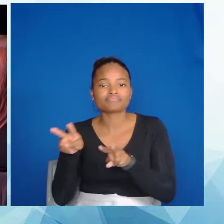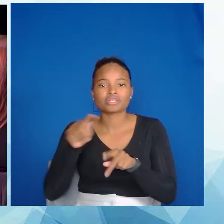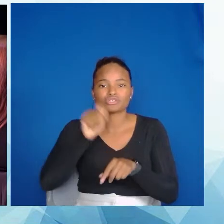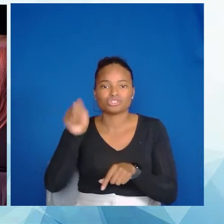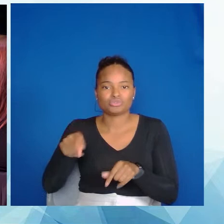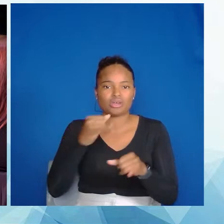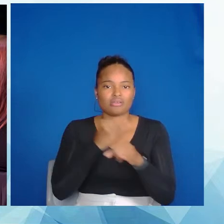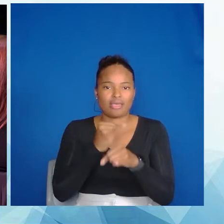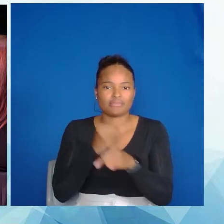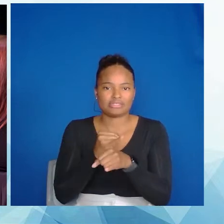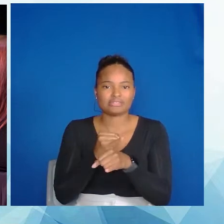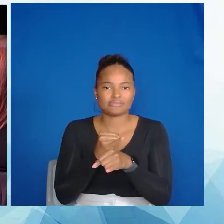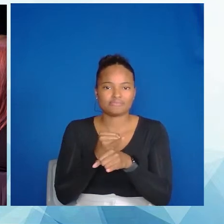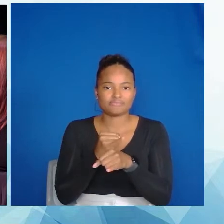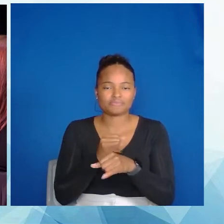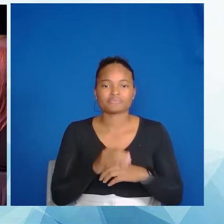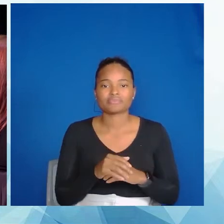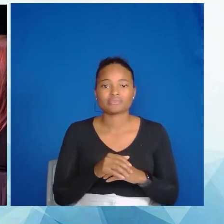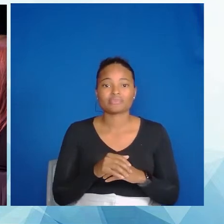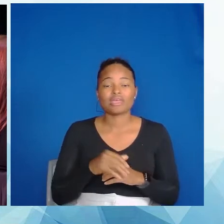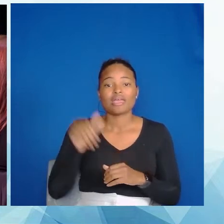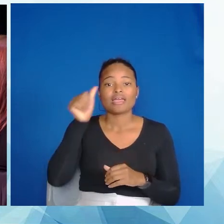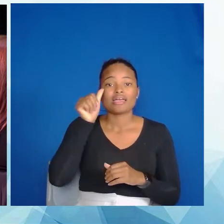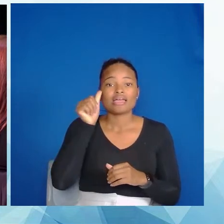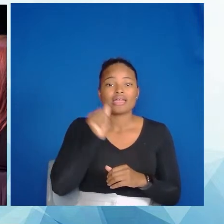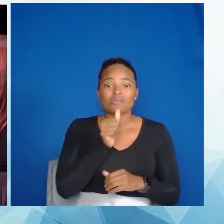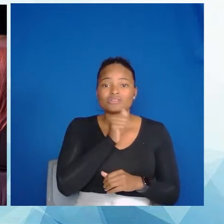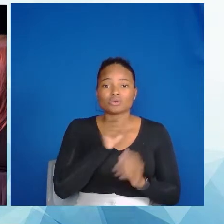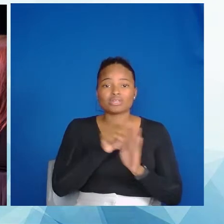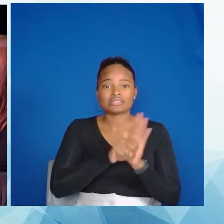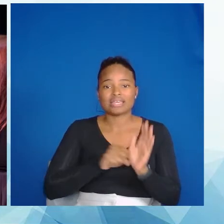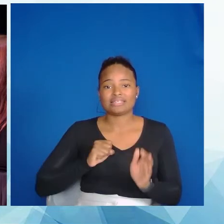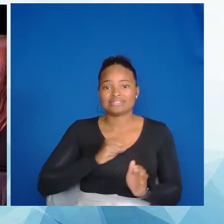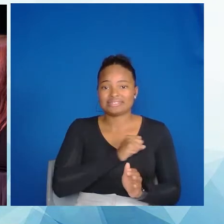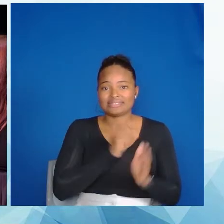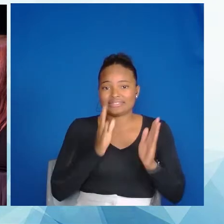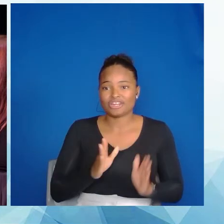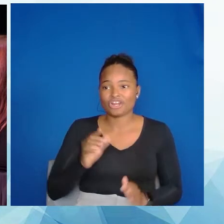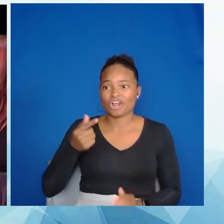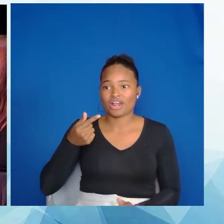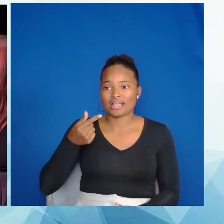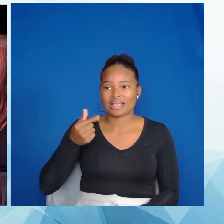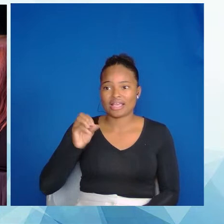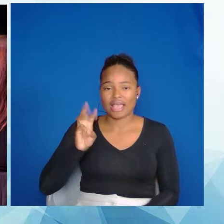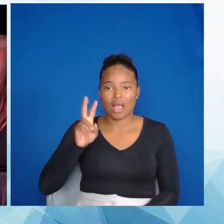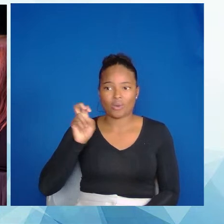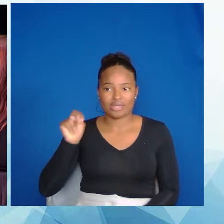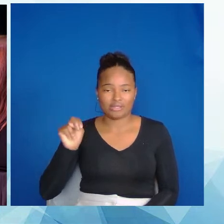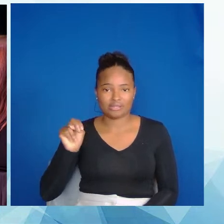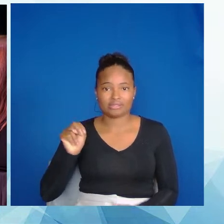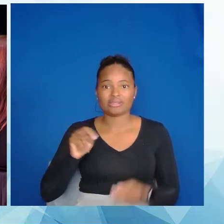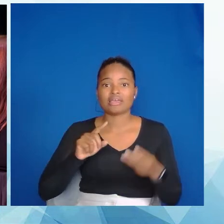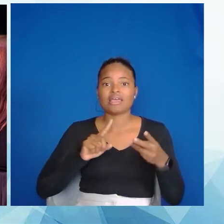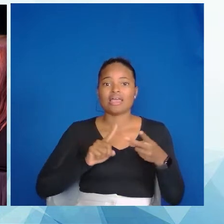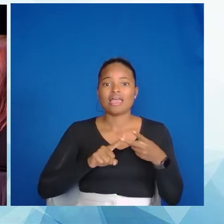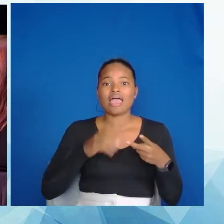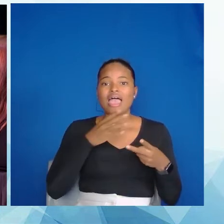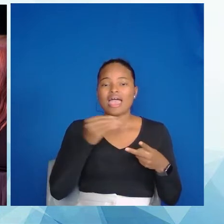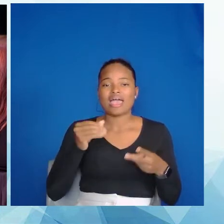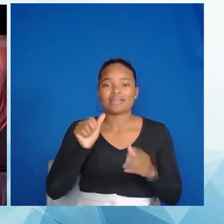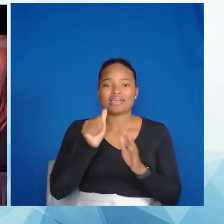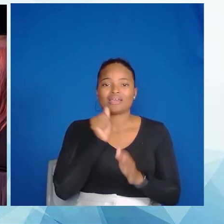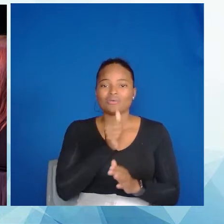And that was Arizona State Senator Gowan and Arizona State Representative Cook.